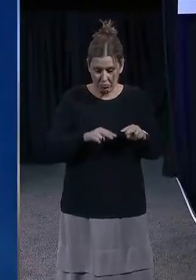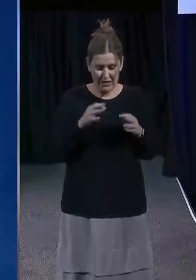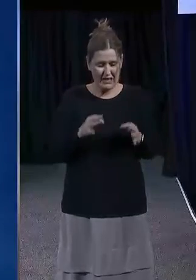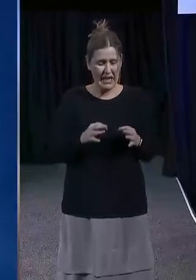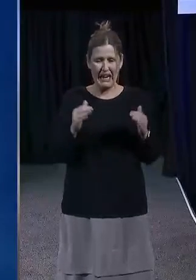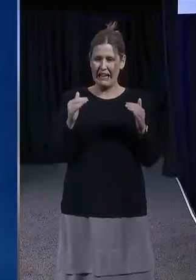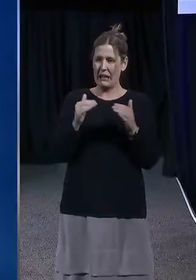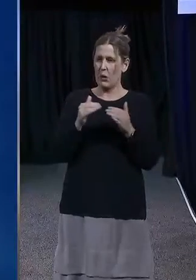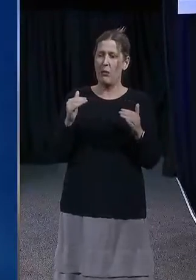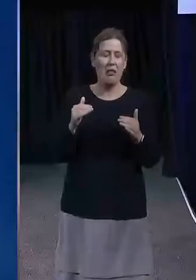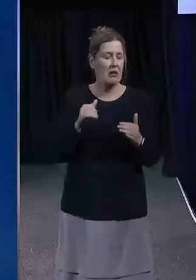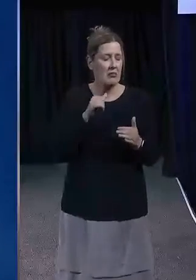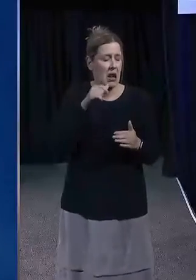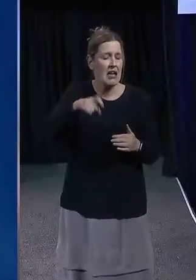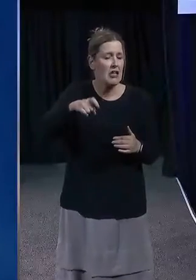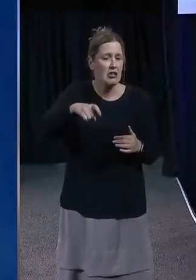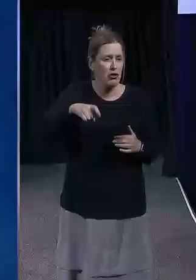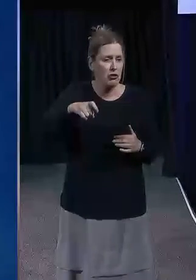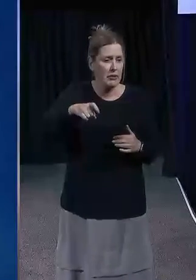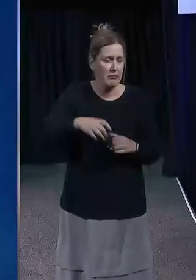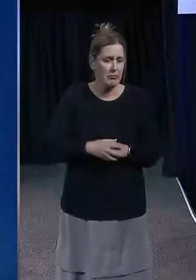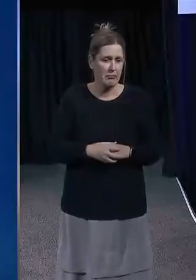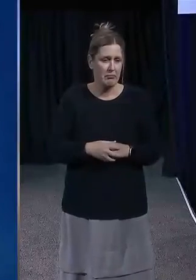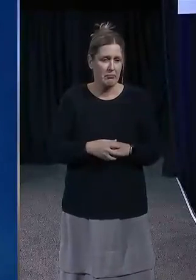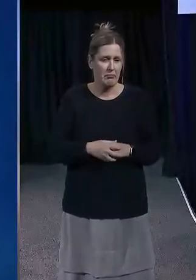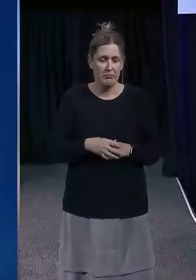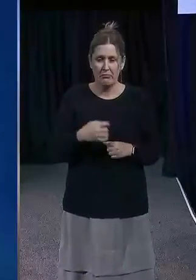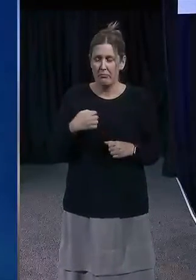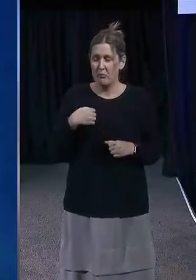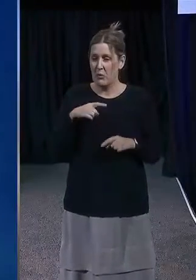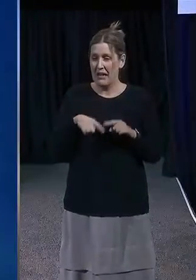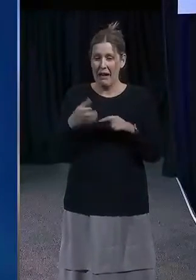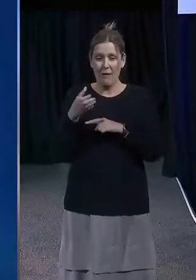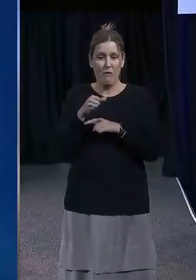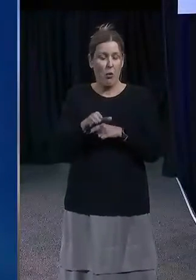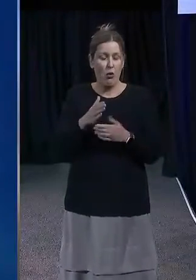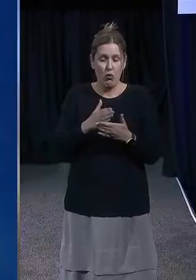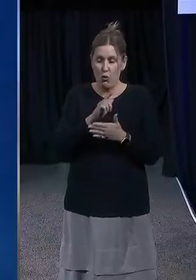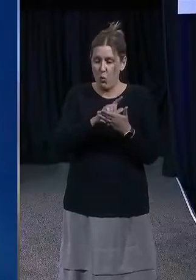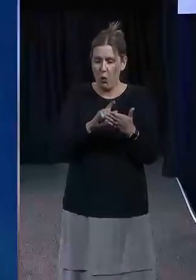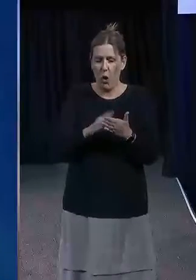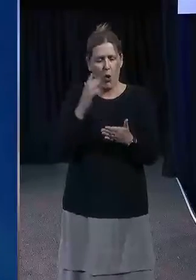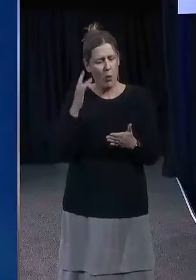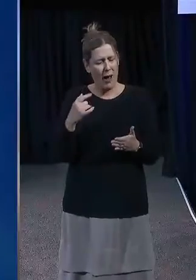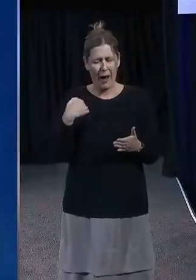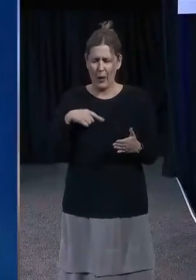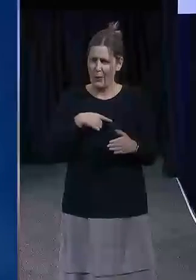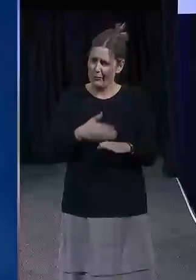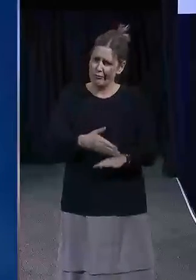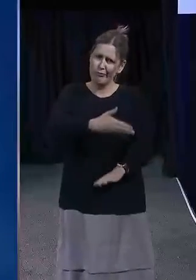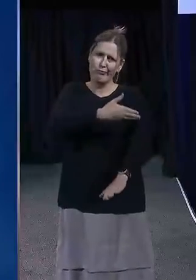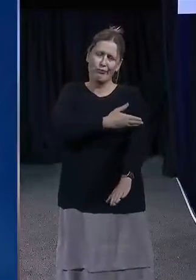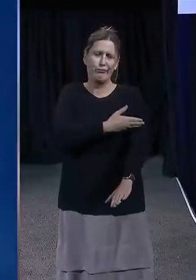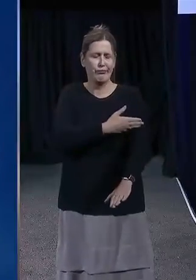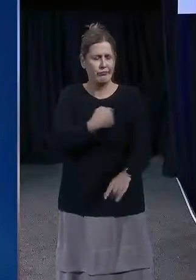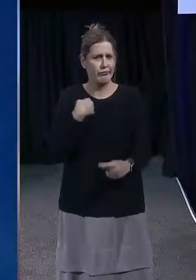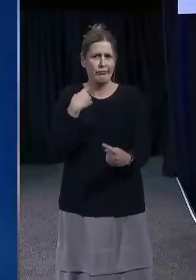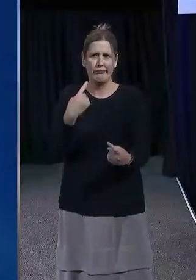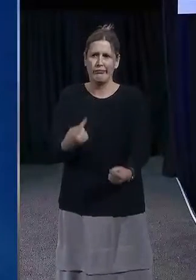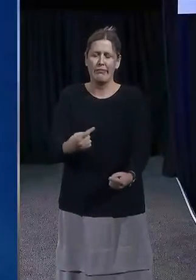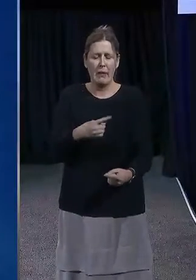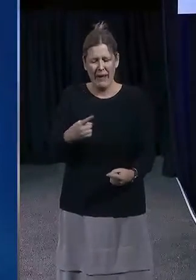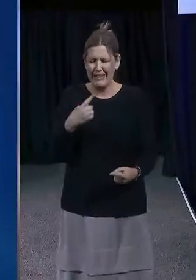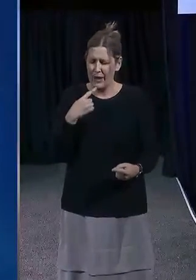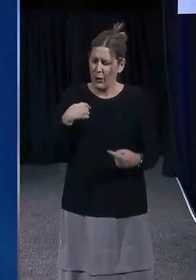equality is no longer necessary, not enforced by law, because we've come so far, they assumed and they argued.